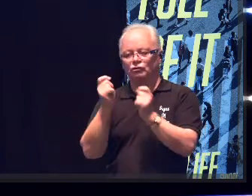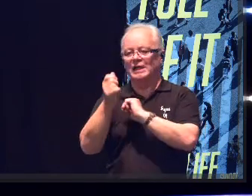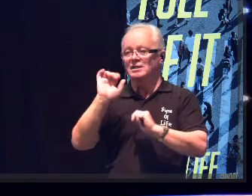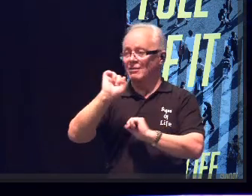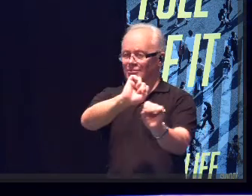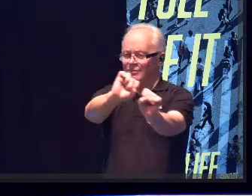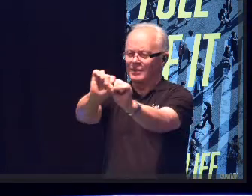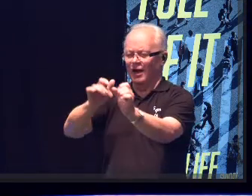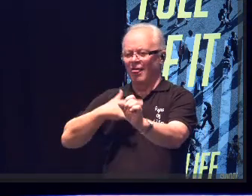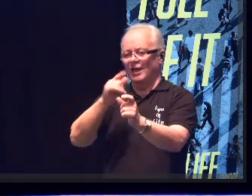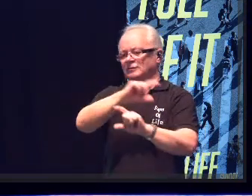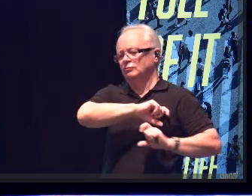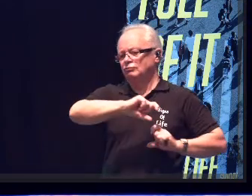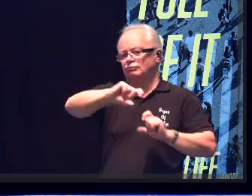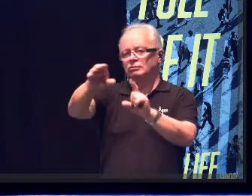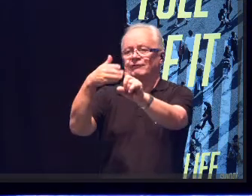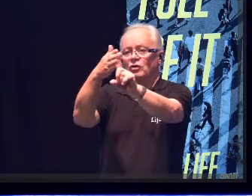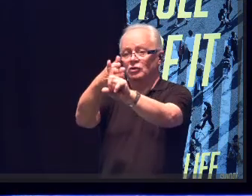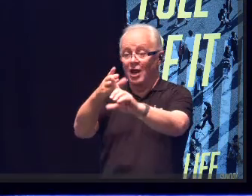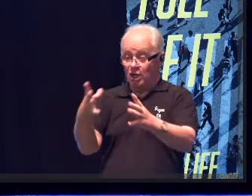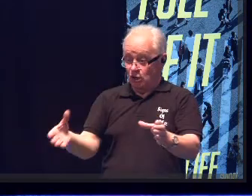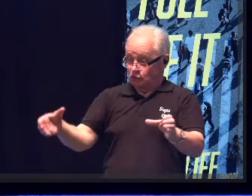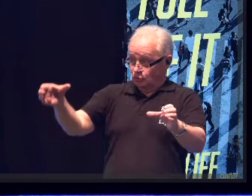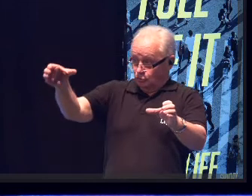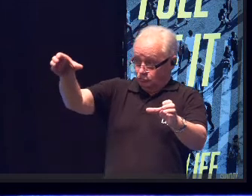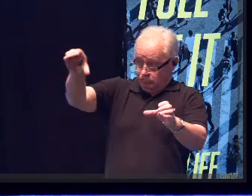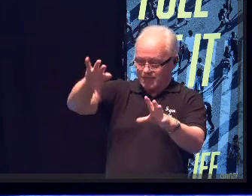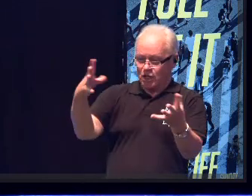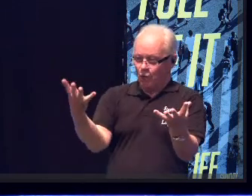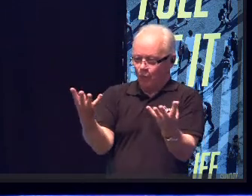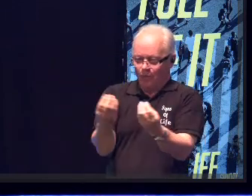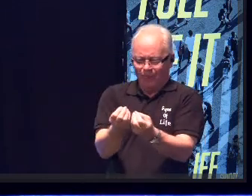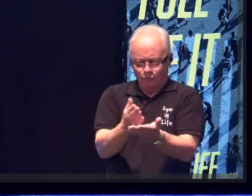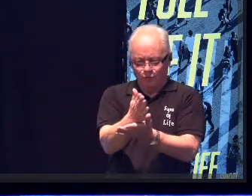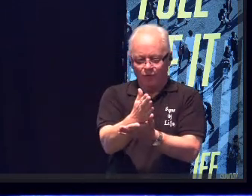You see, grace with truth is our possession.